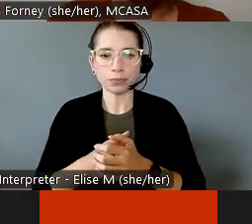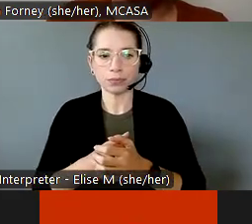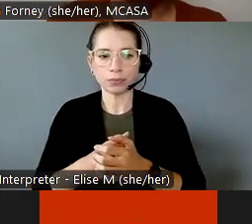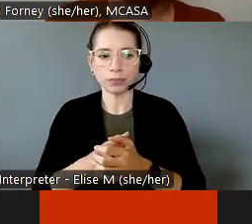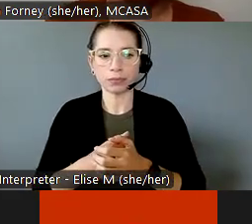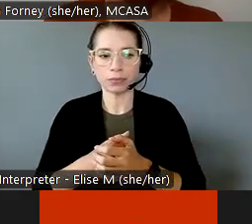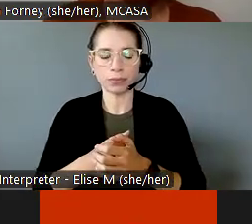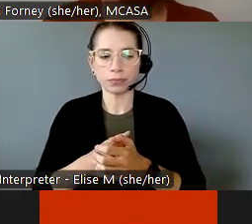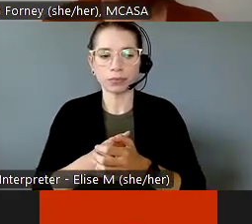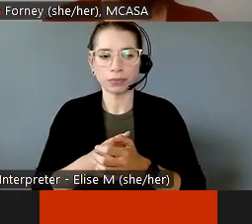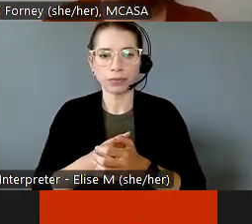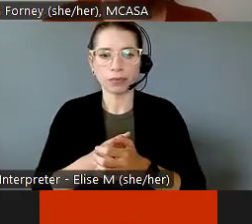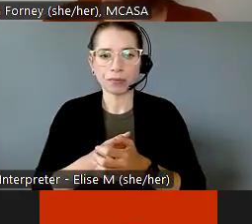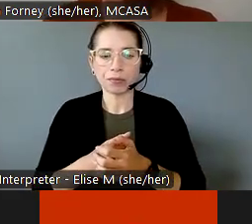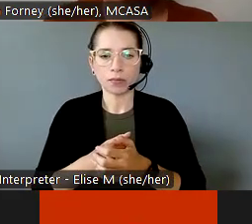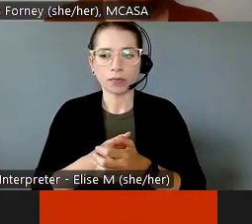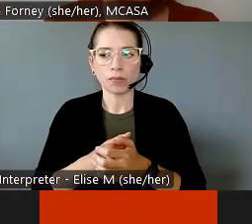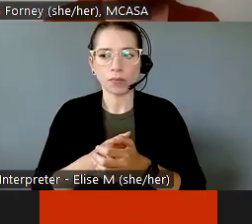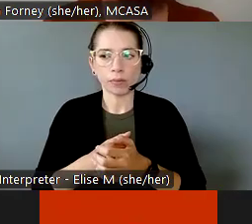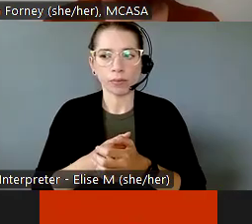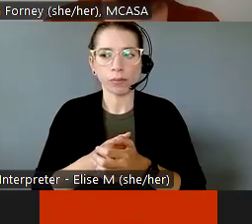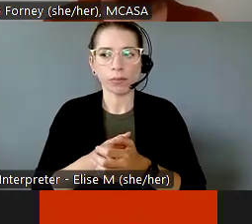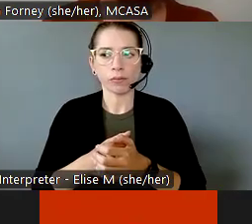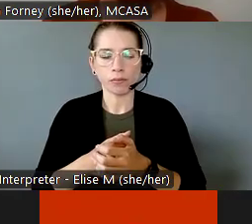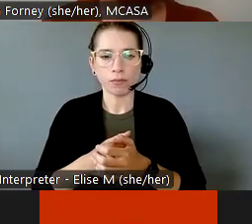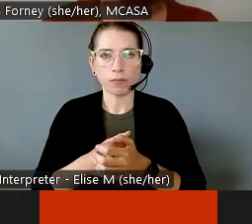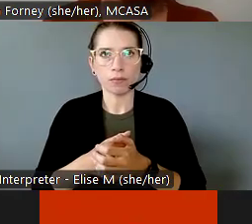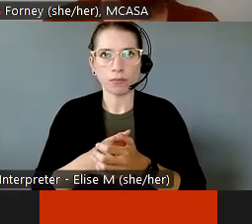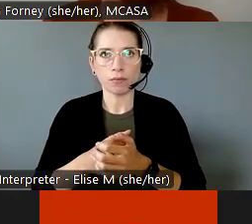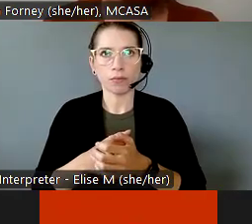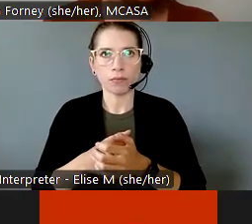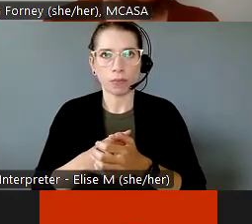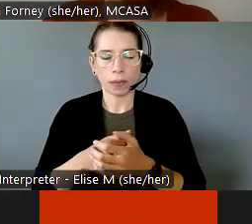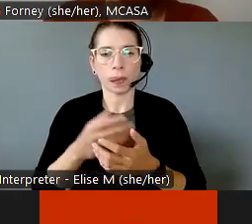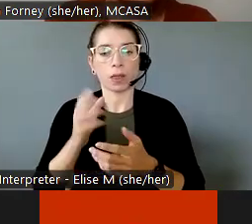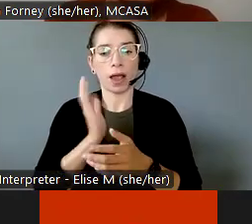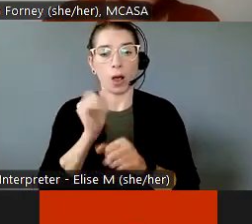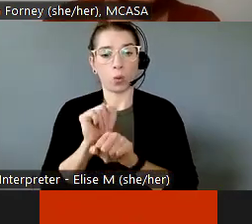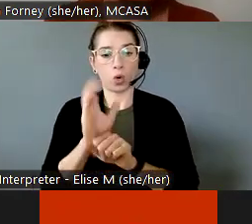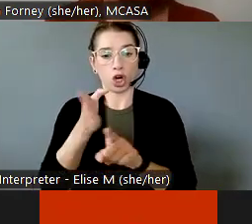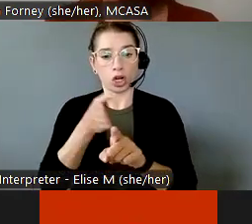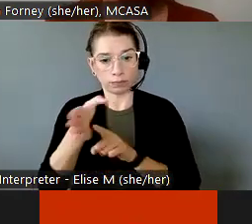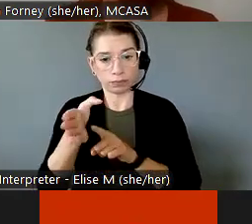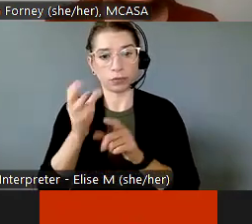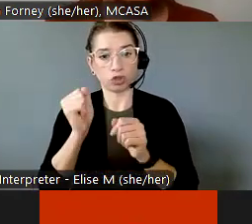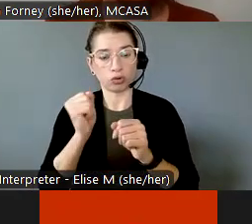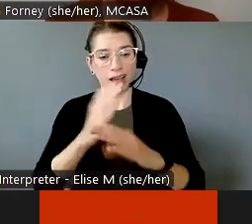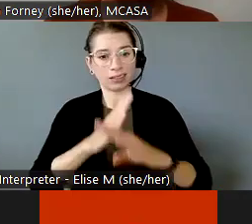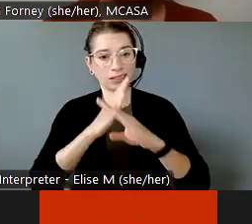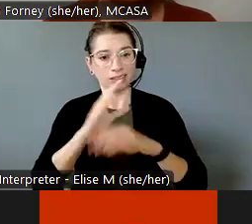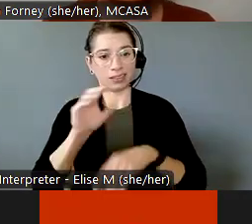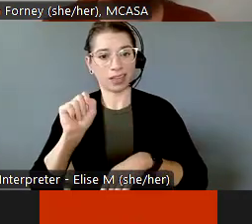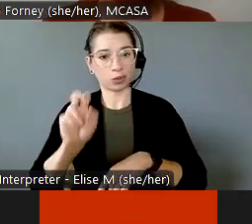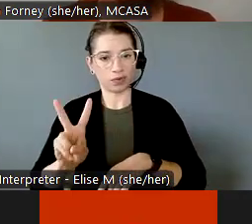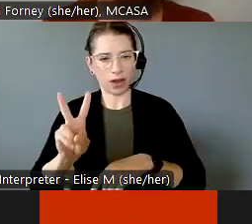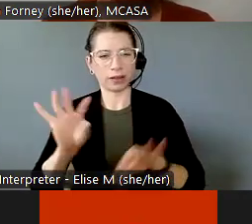And so it is important to talk about when we're doing anti-sexual violence work, how power dynamics operate